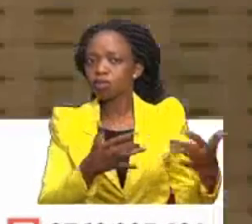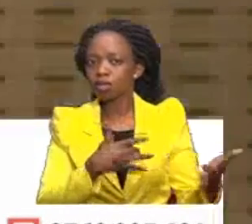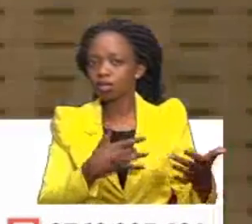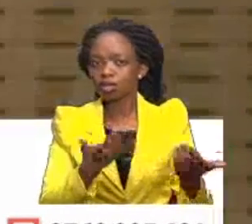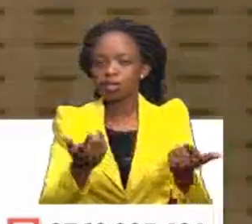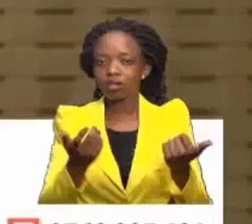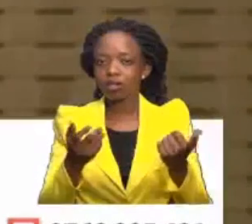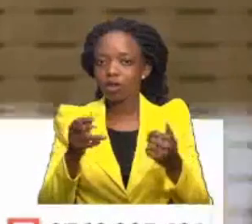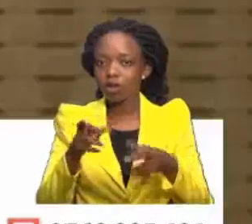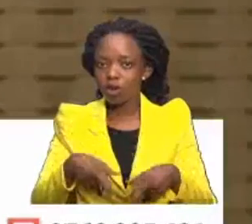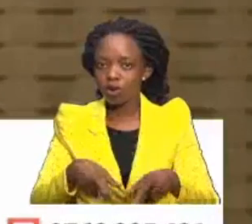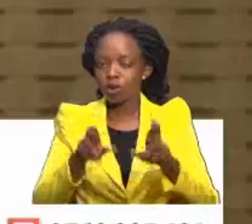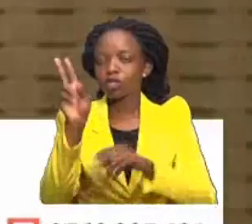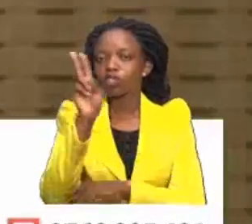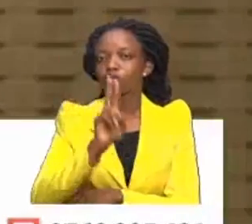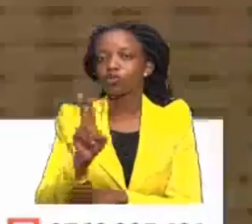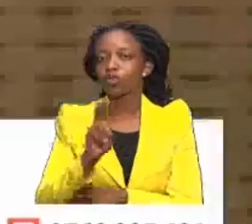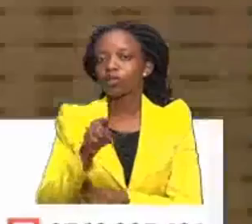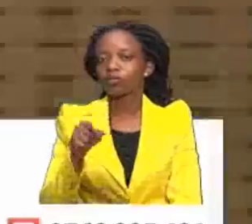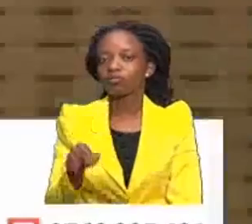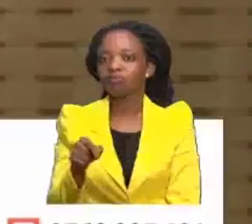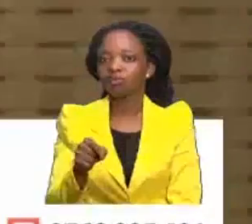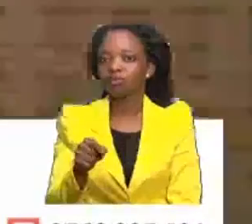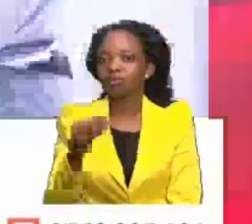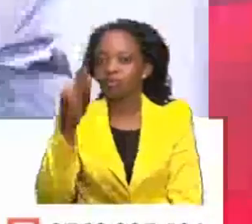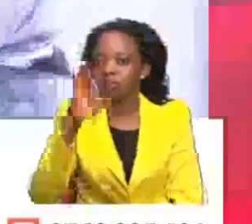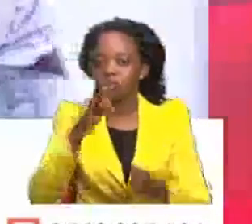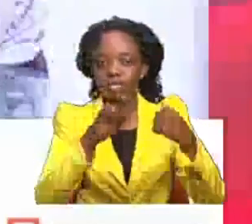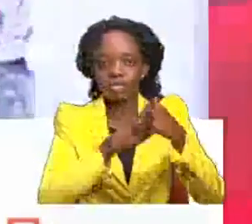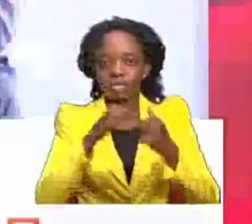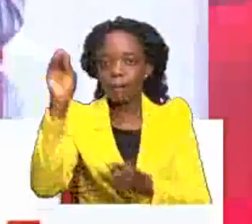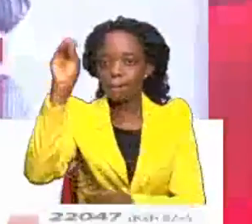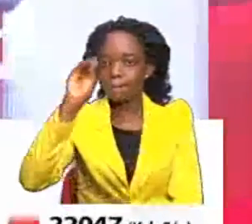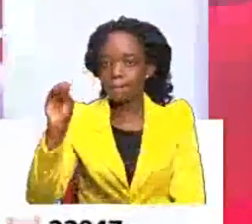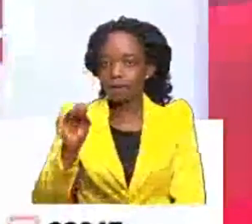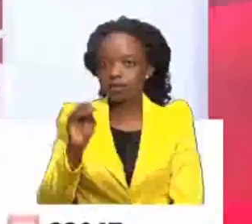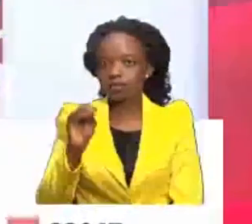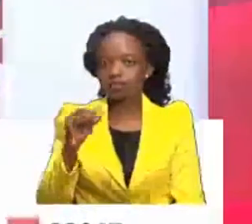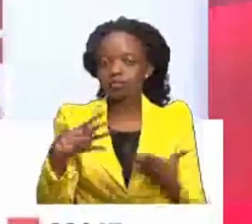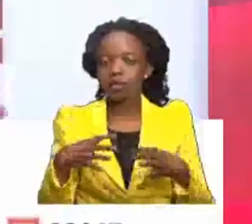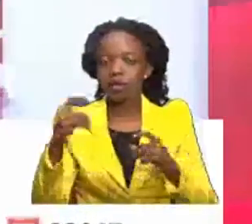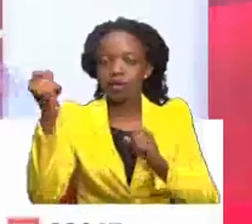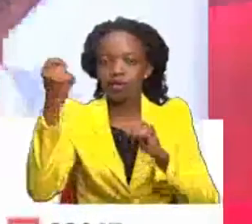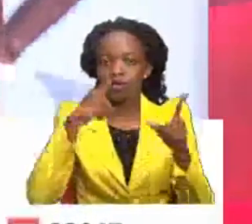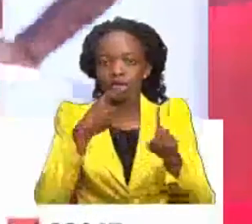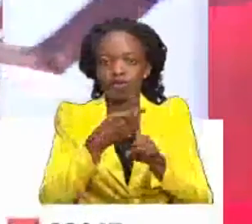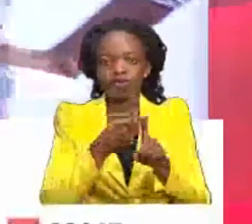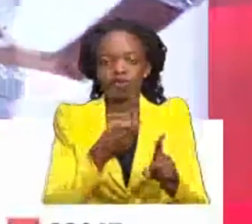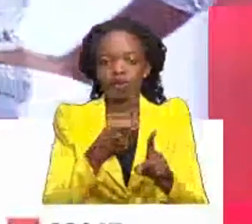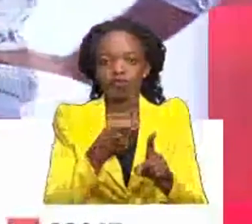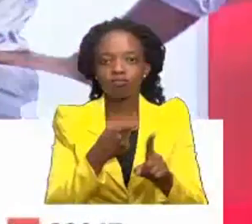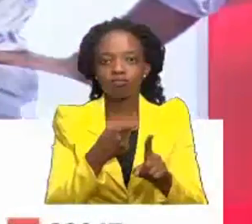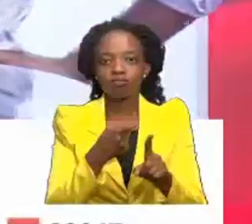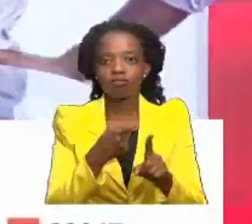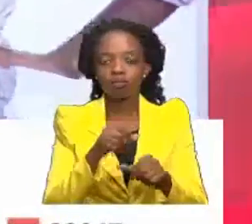users, pedestrians. 38% of the picha za moja kwa moja mtazamaji kuhusiana na